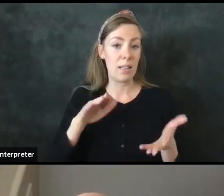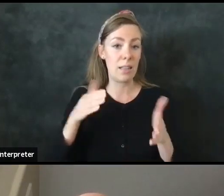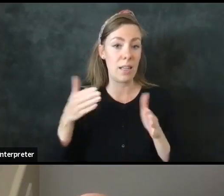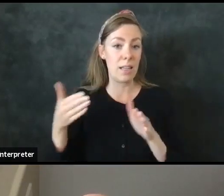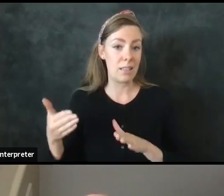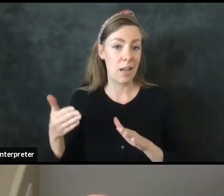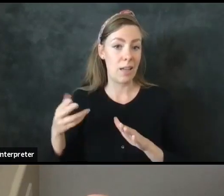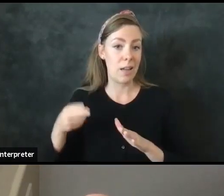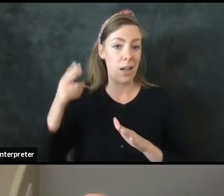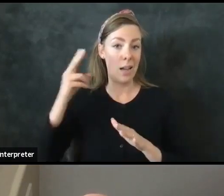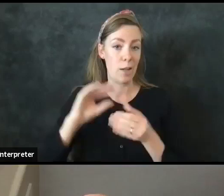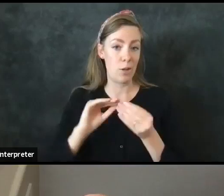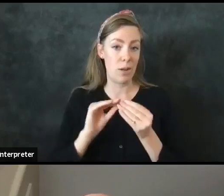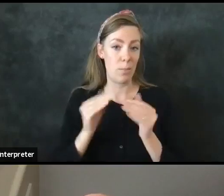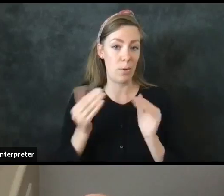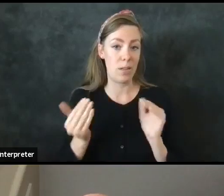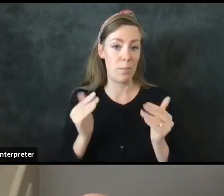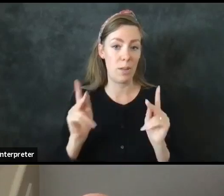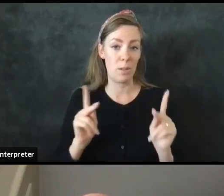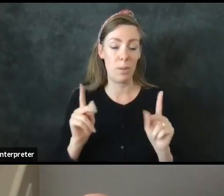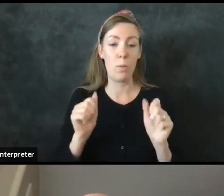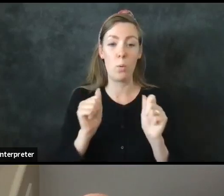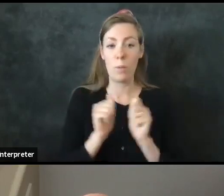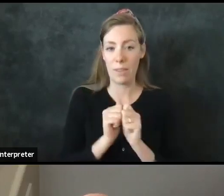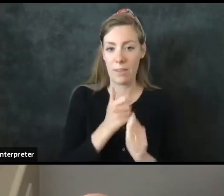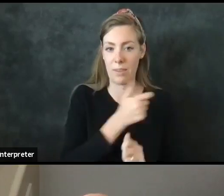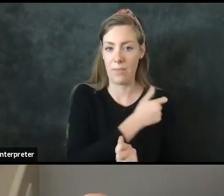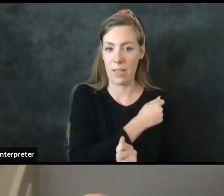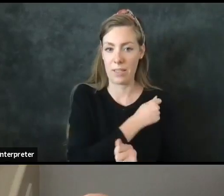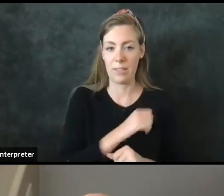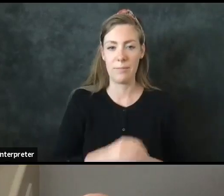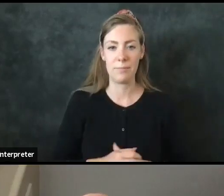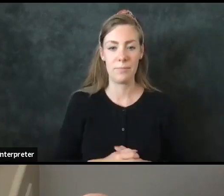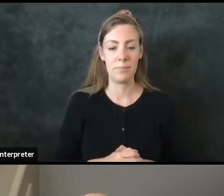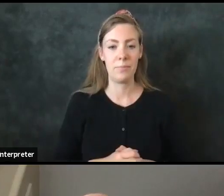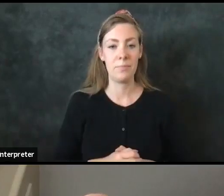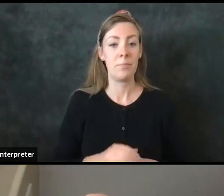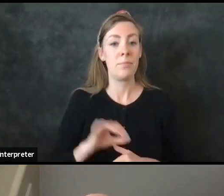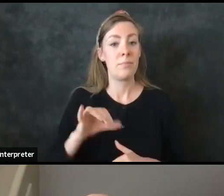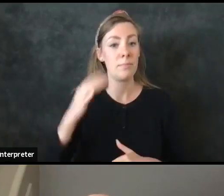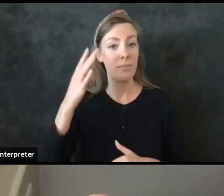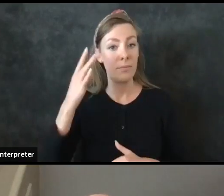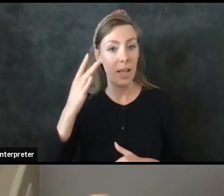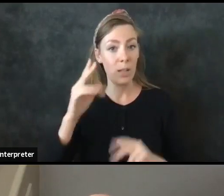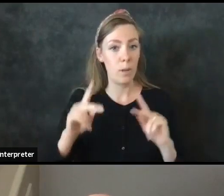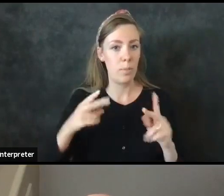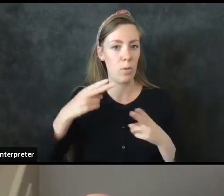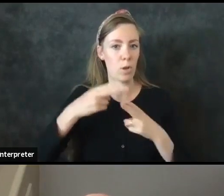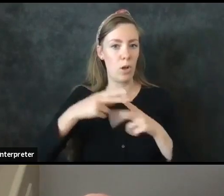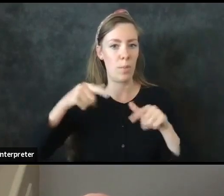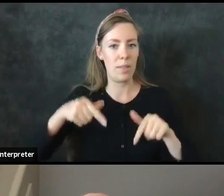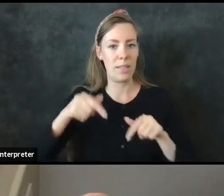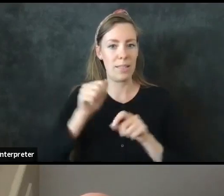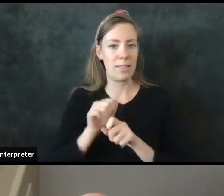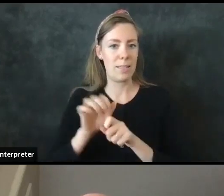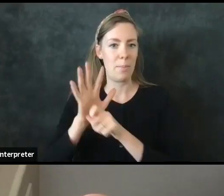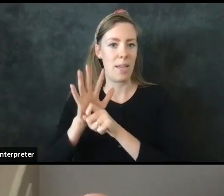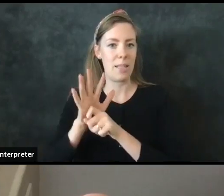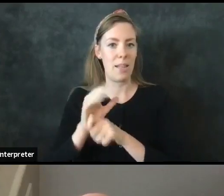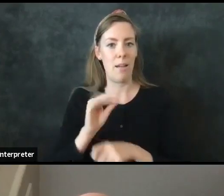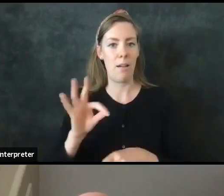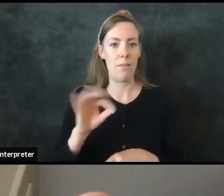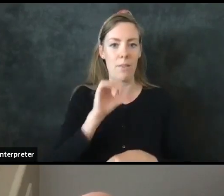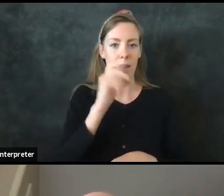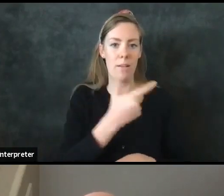greater rate than those who are vaccinated. That's why people are calling this a pandemic of the unvaccinated.